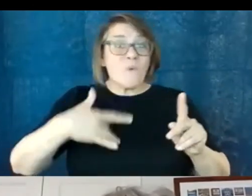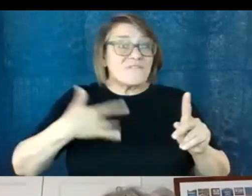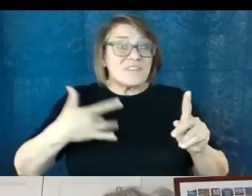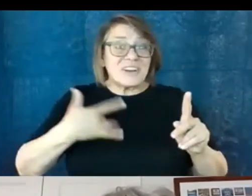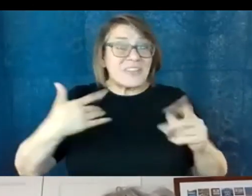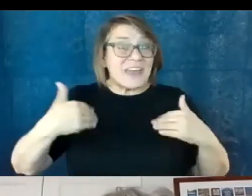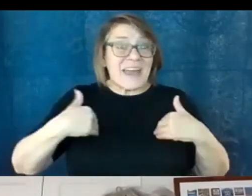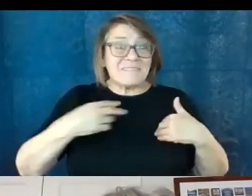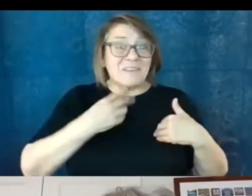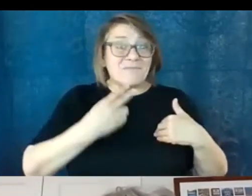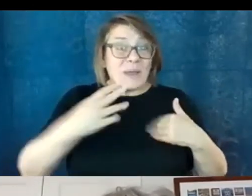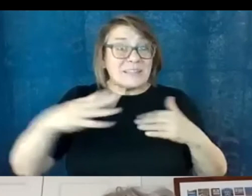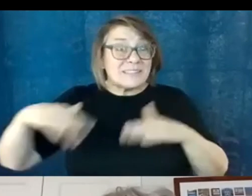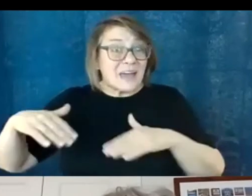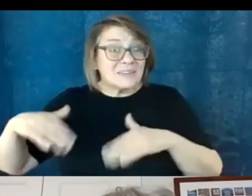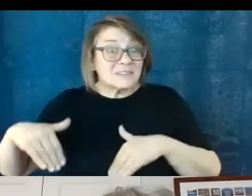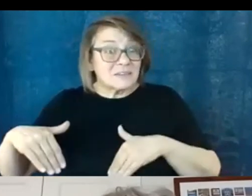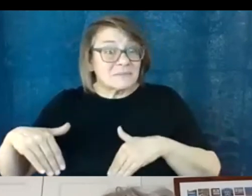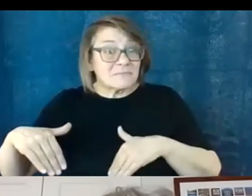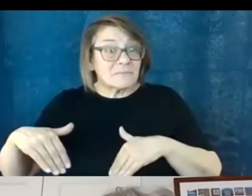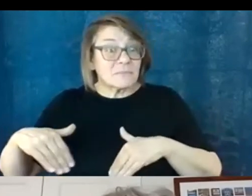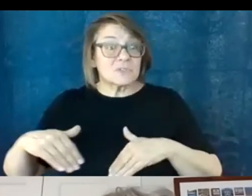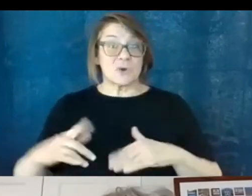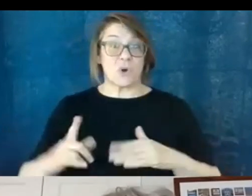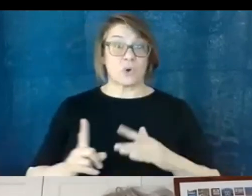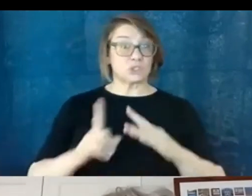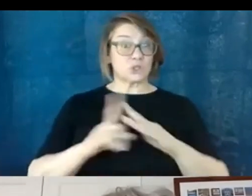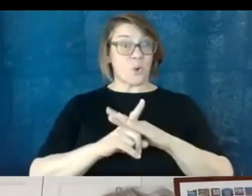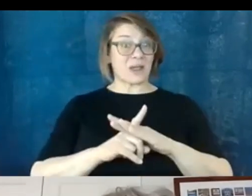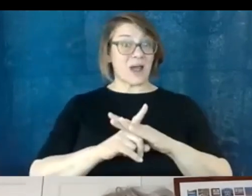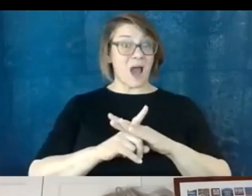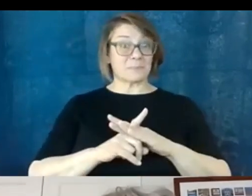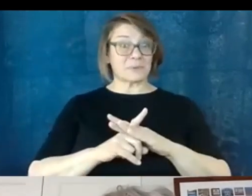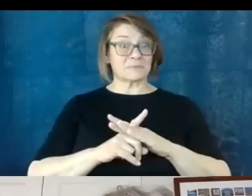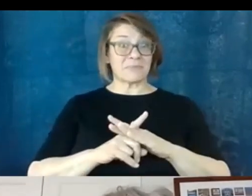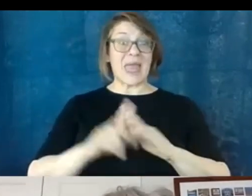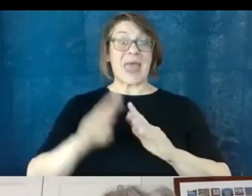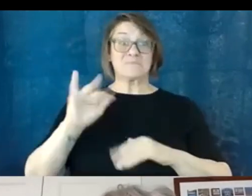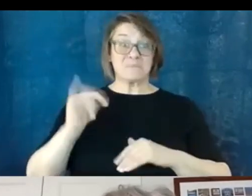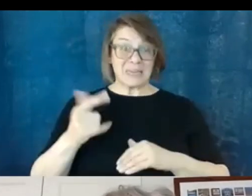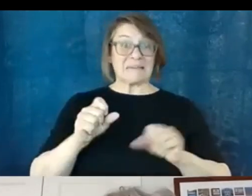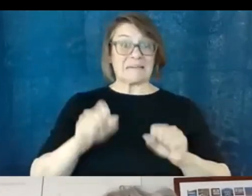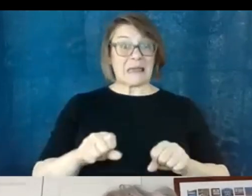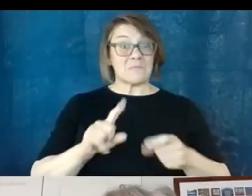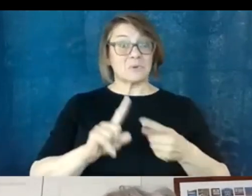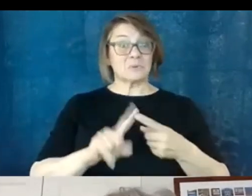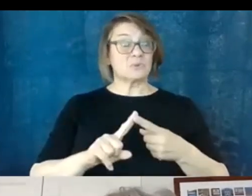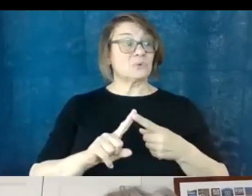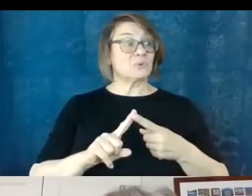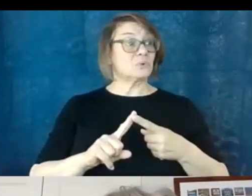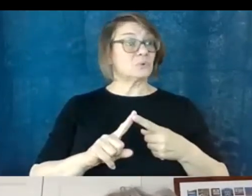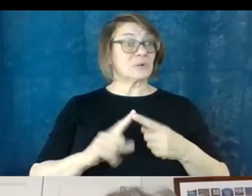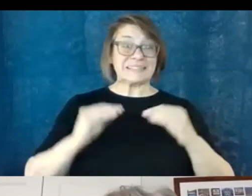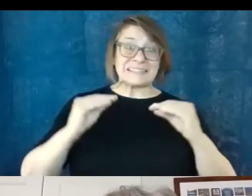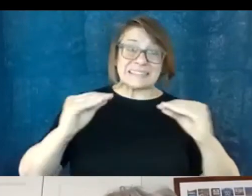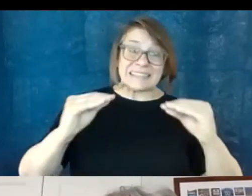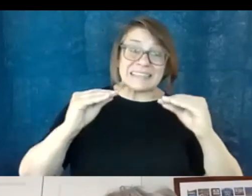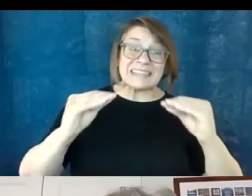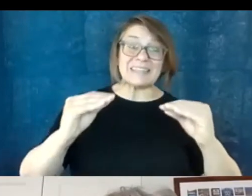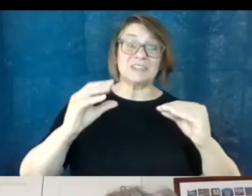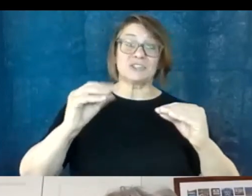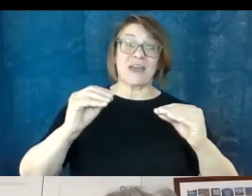in these spaces. So showing up and being able to teach and